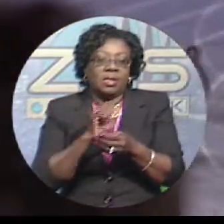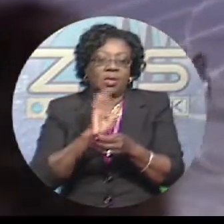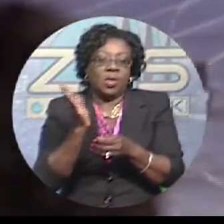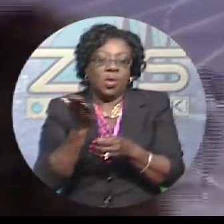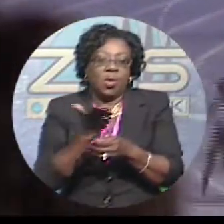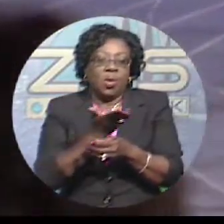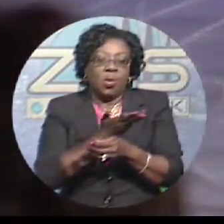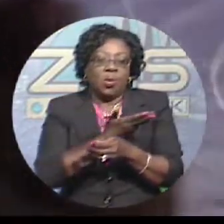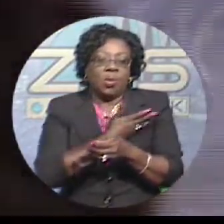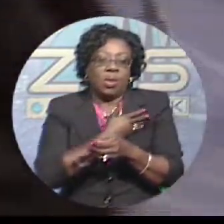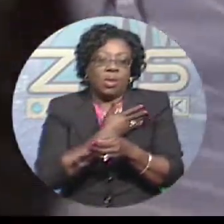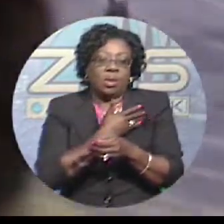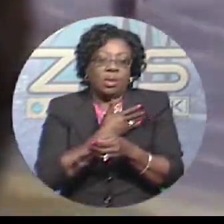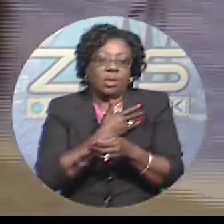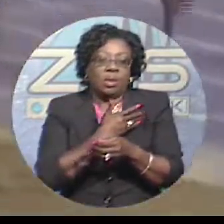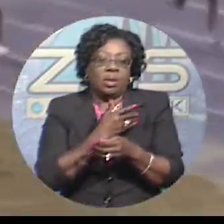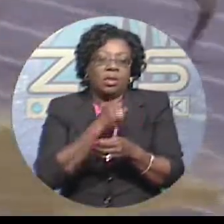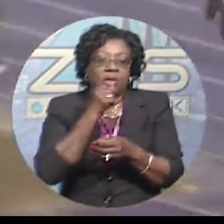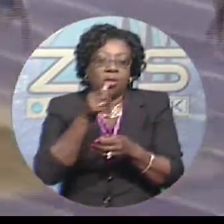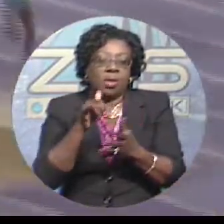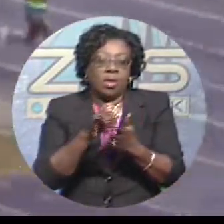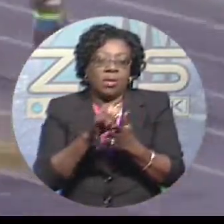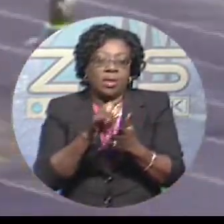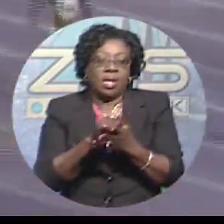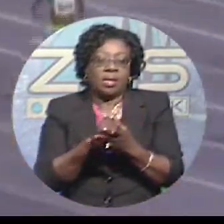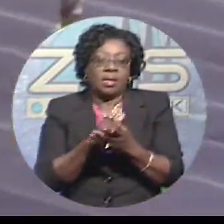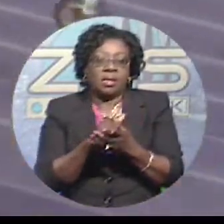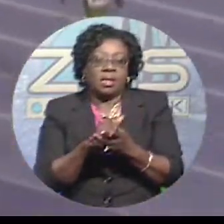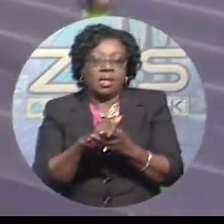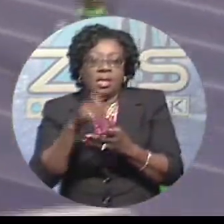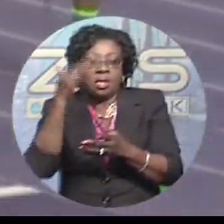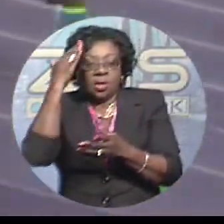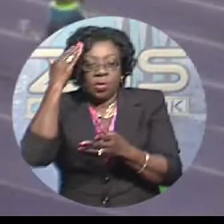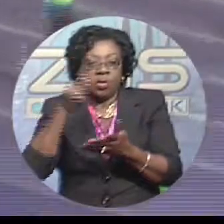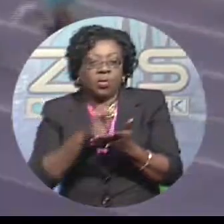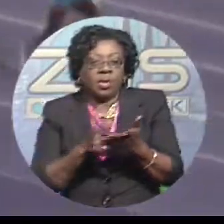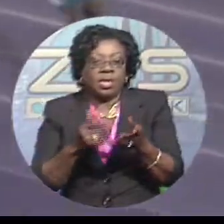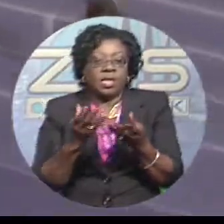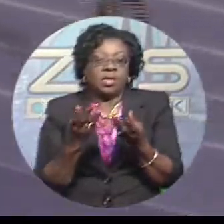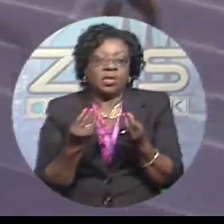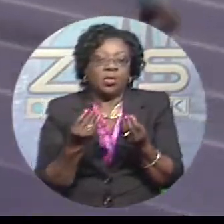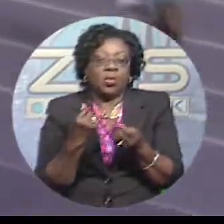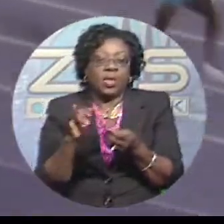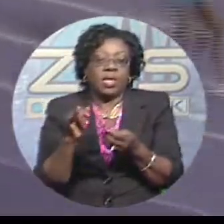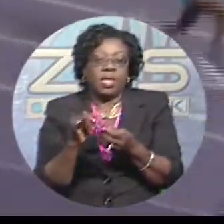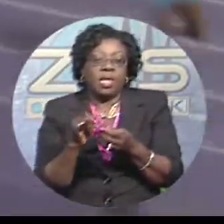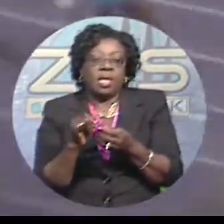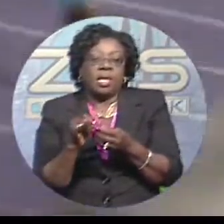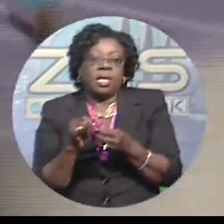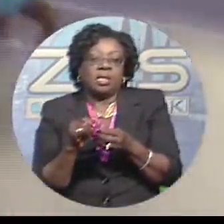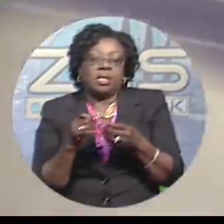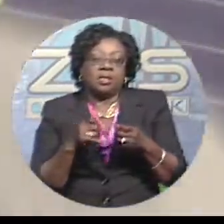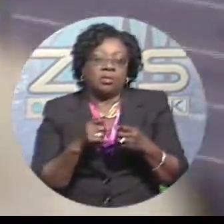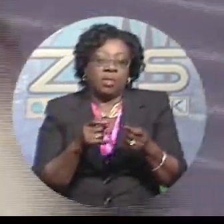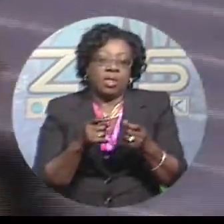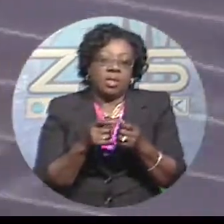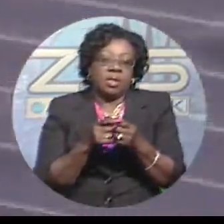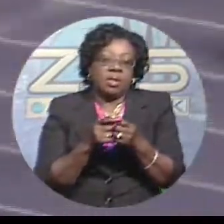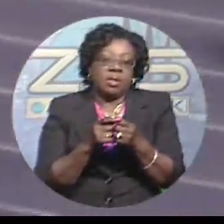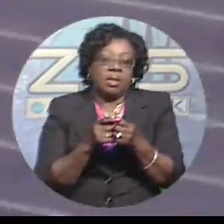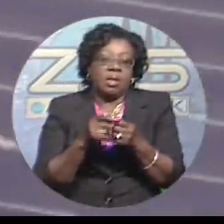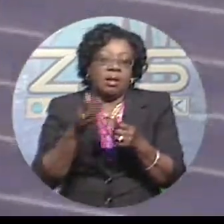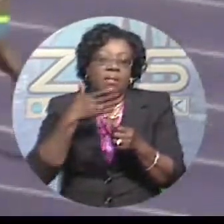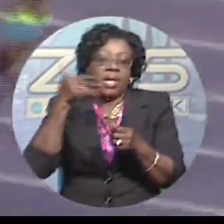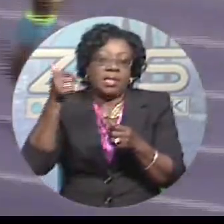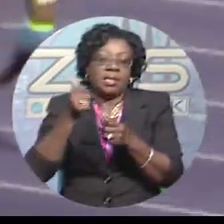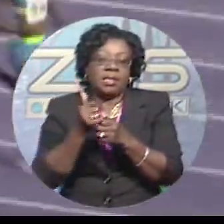very experienced with the 200, so I'm sure that he knows exactly what he's doing, and she's not peaking too early. And from